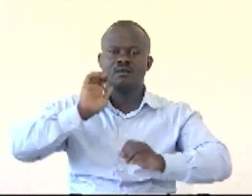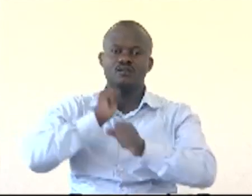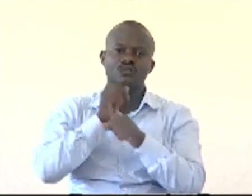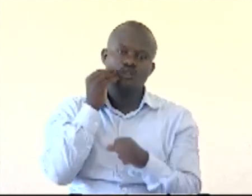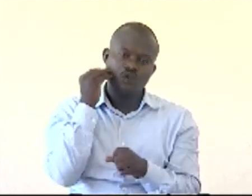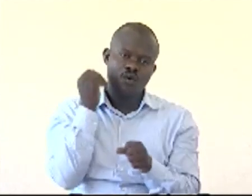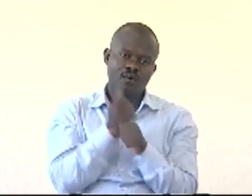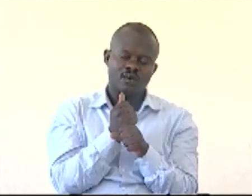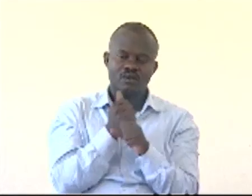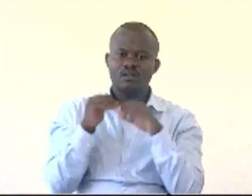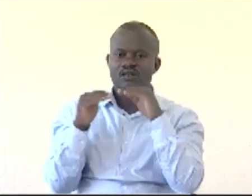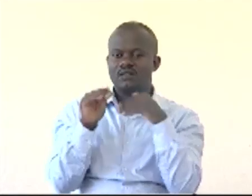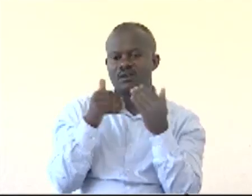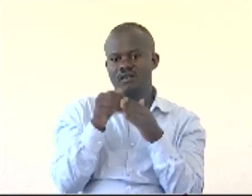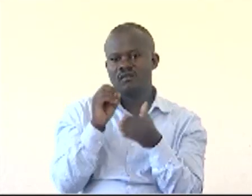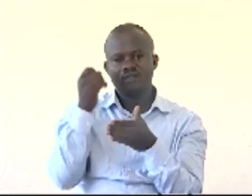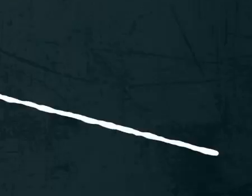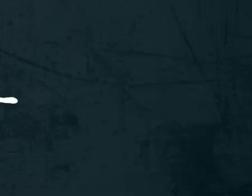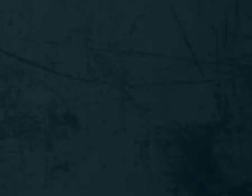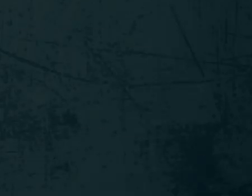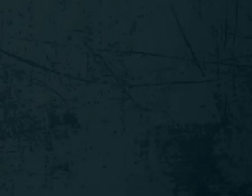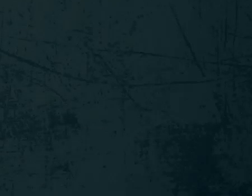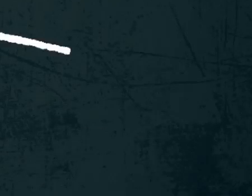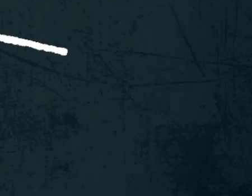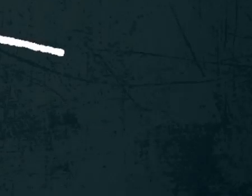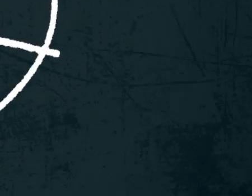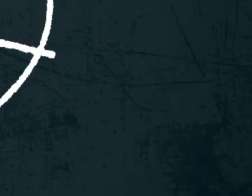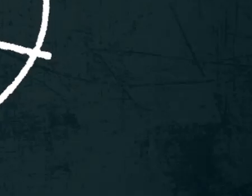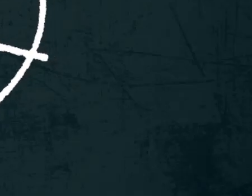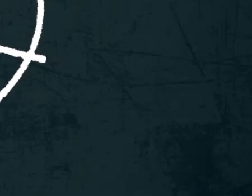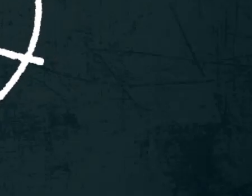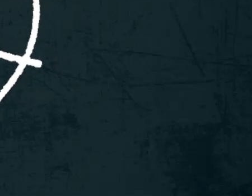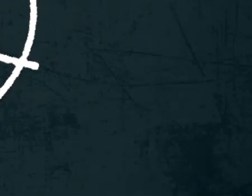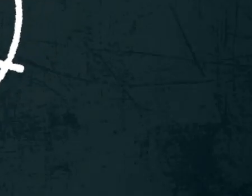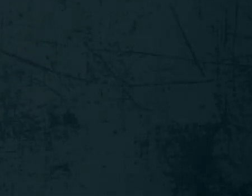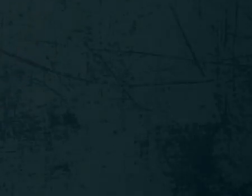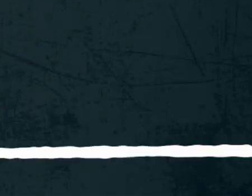the homework to test your level of understanding. Stay safe.